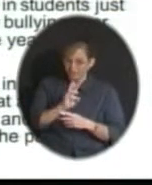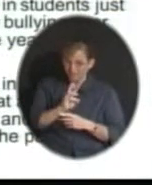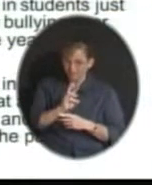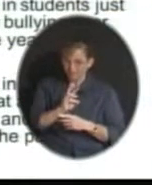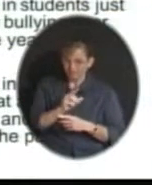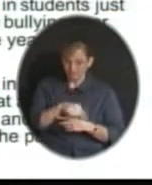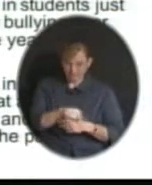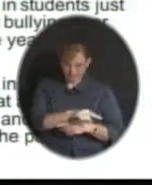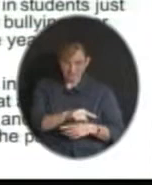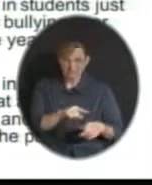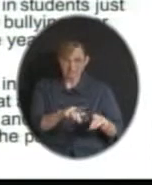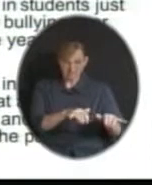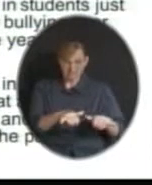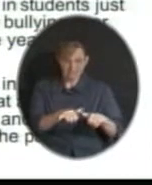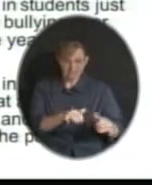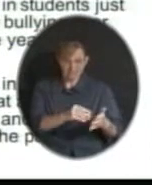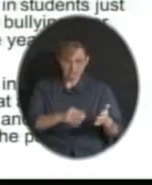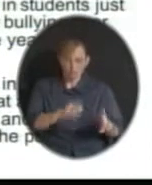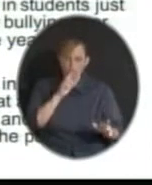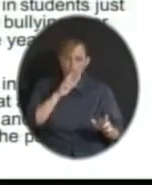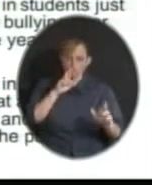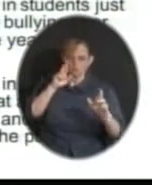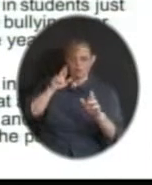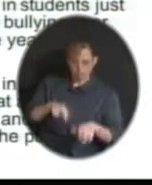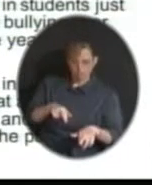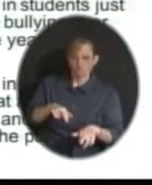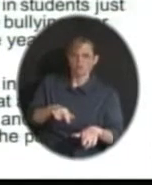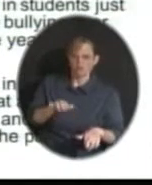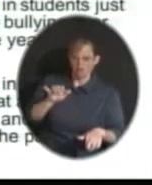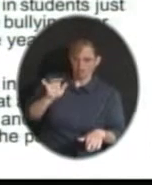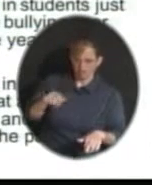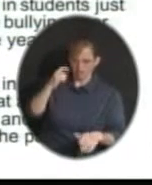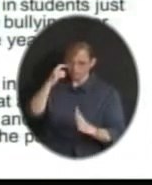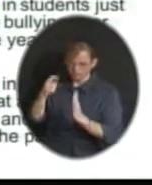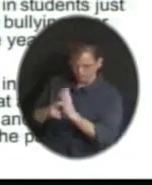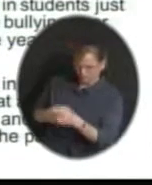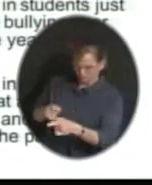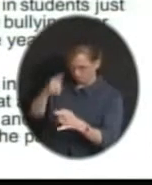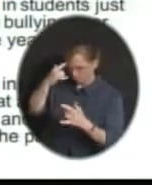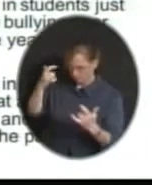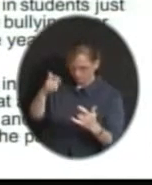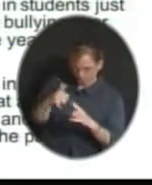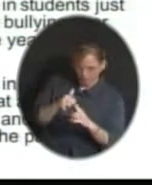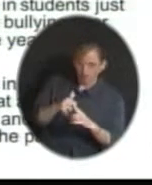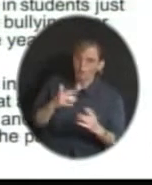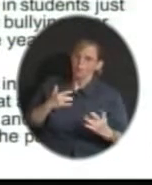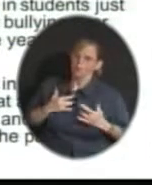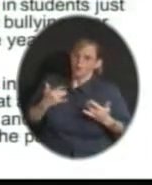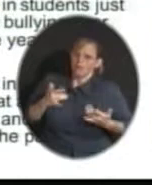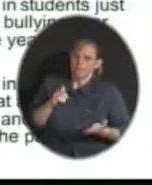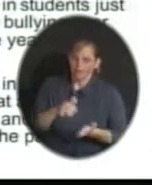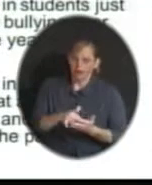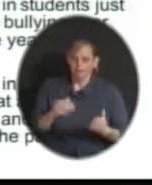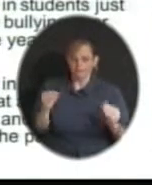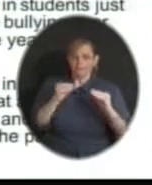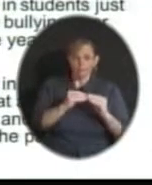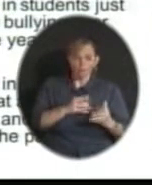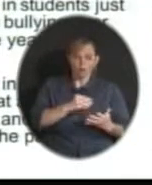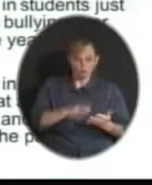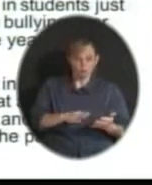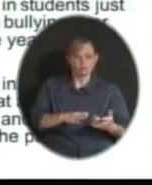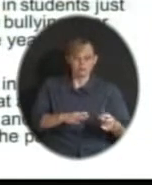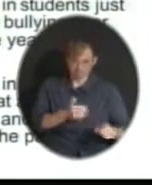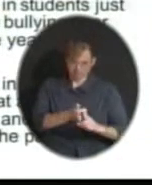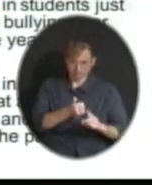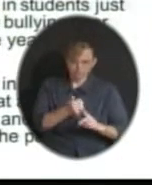they report the bullying they see, and this is a huge increase for us. We're excited about this. We have more students doing the reporting. I'll talk a little